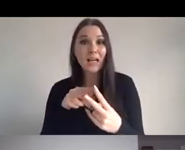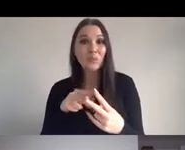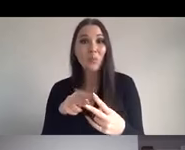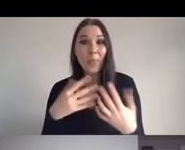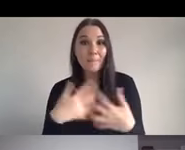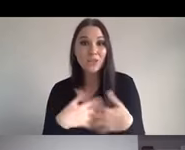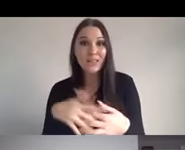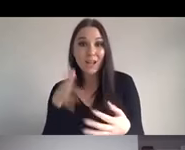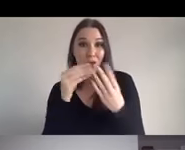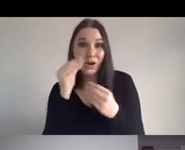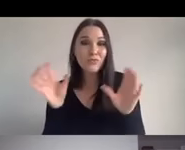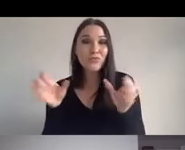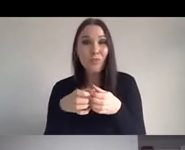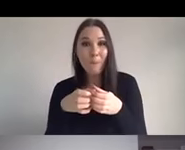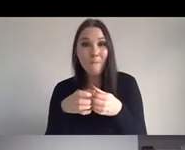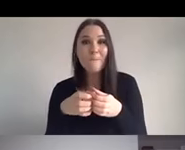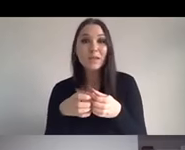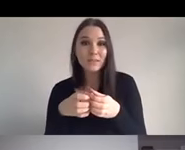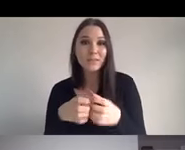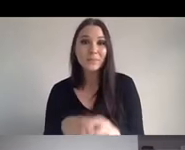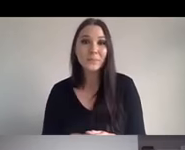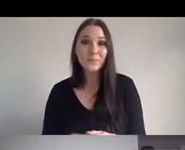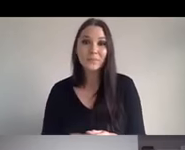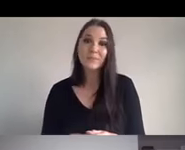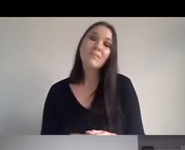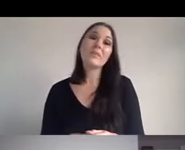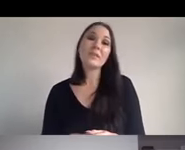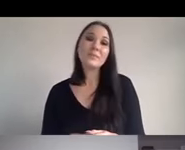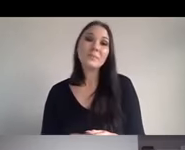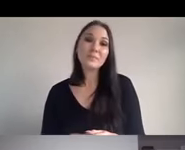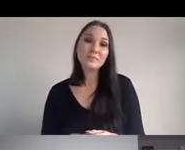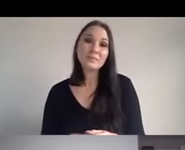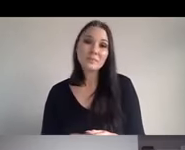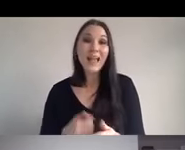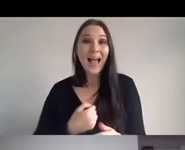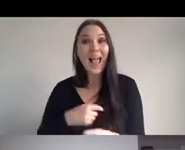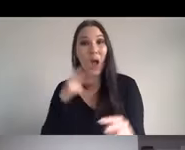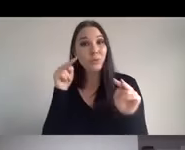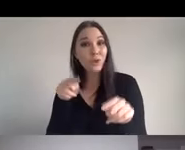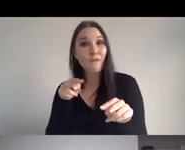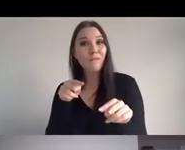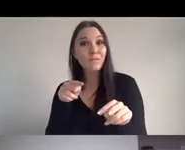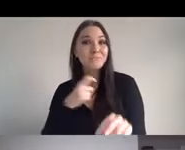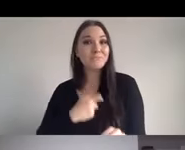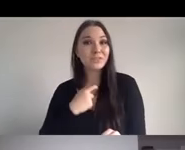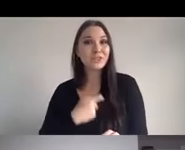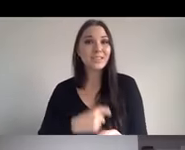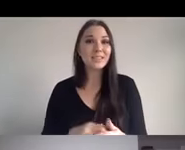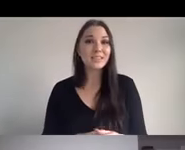learning groups and collaborate with other companies. This is the thing I observed, but it's my personal